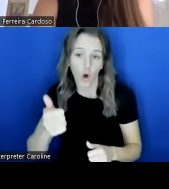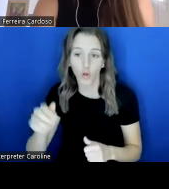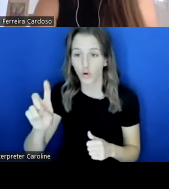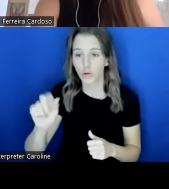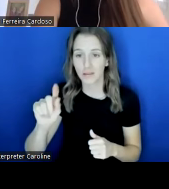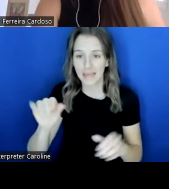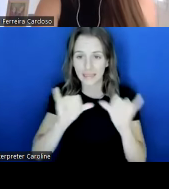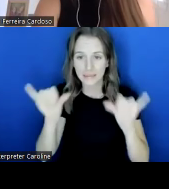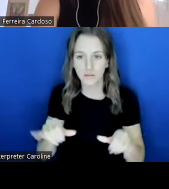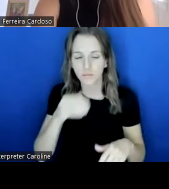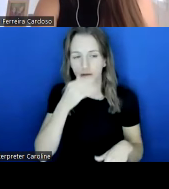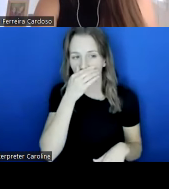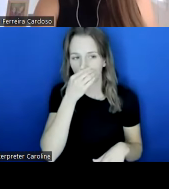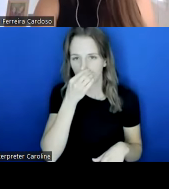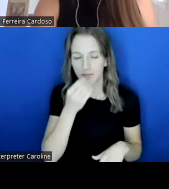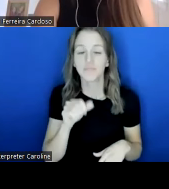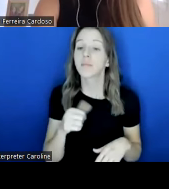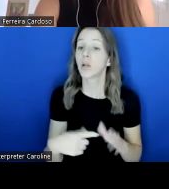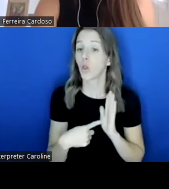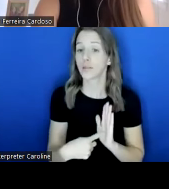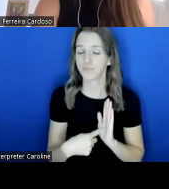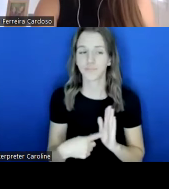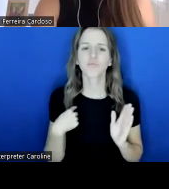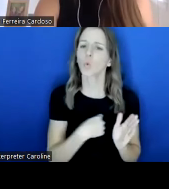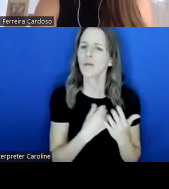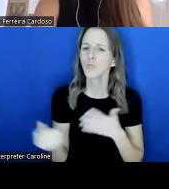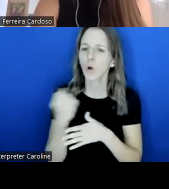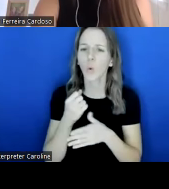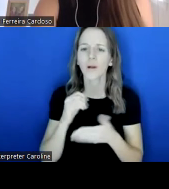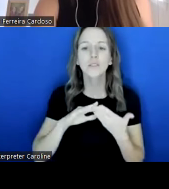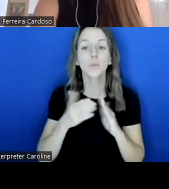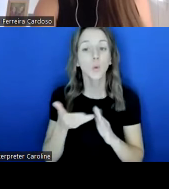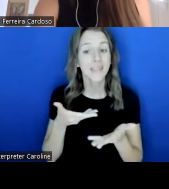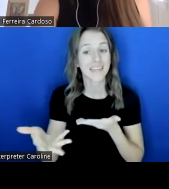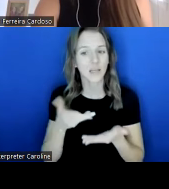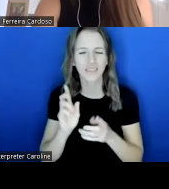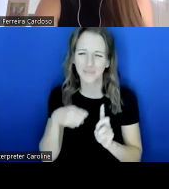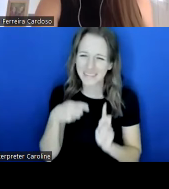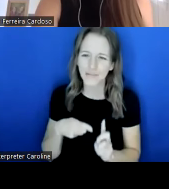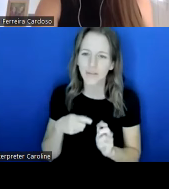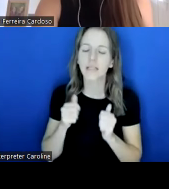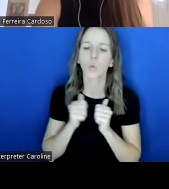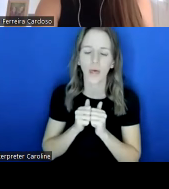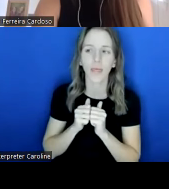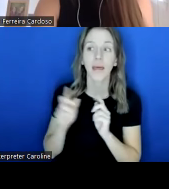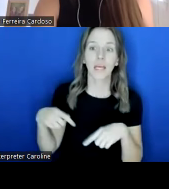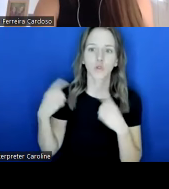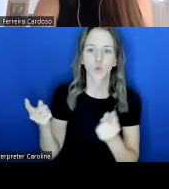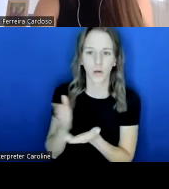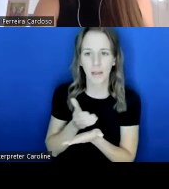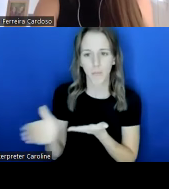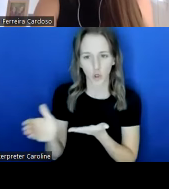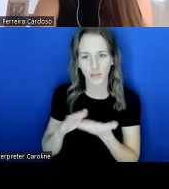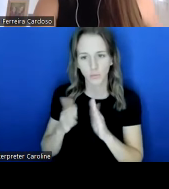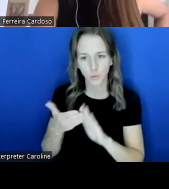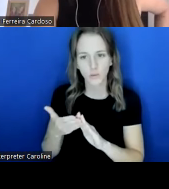As another example, we again prioritize community engagement, particularly with historically marginalized communities. And